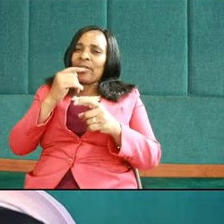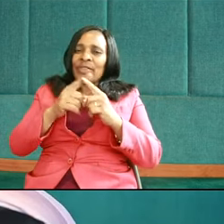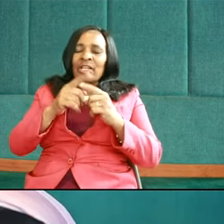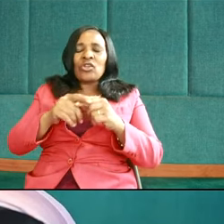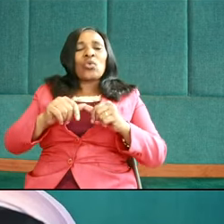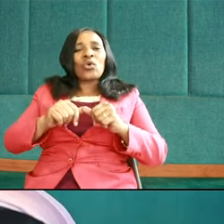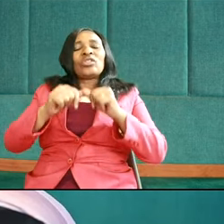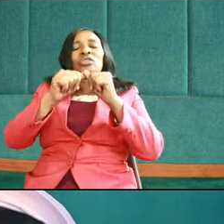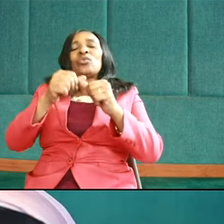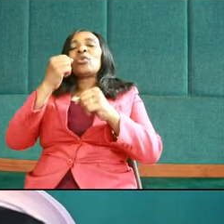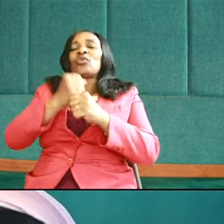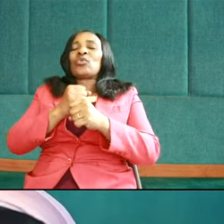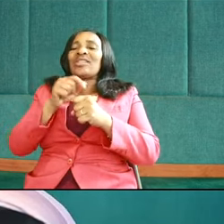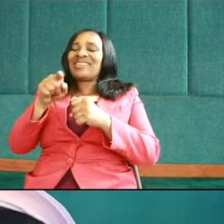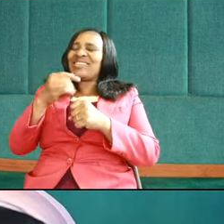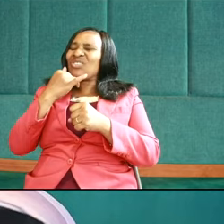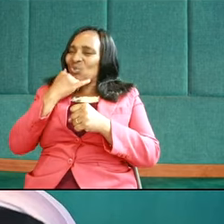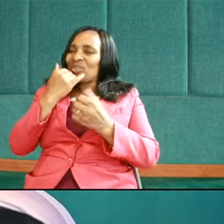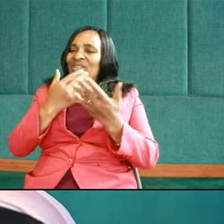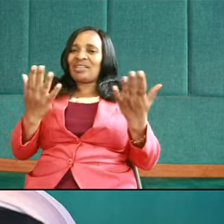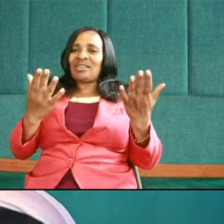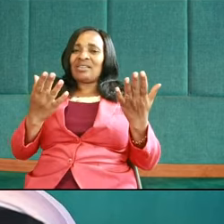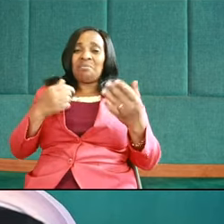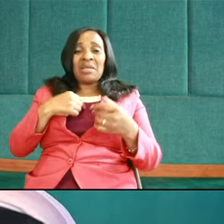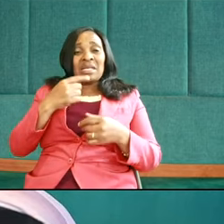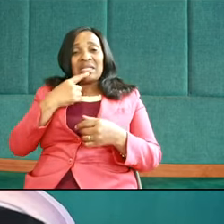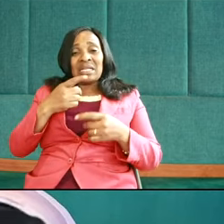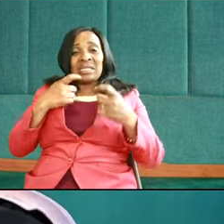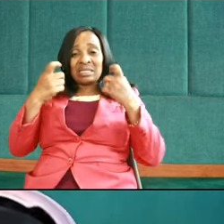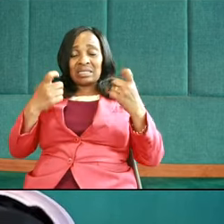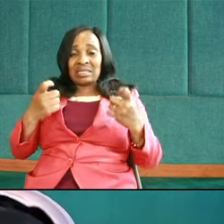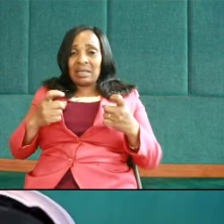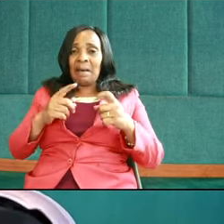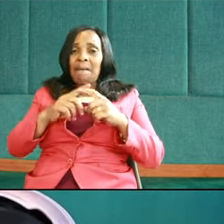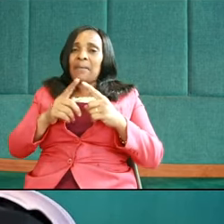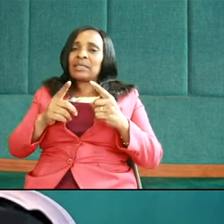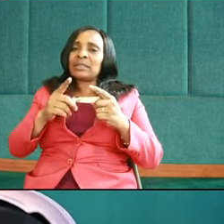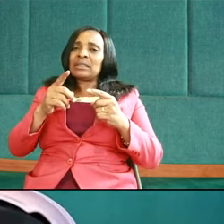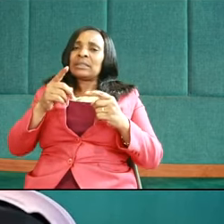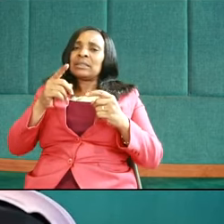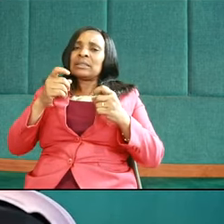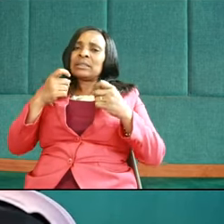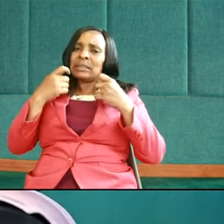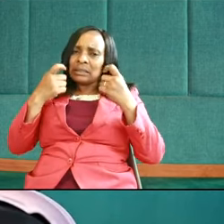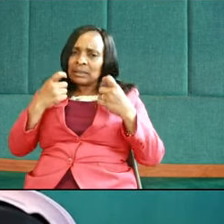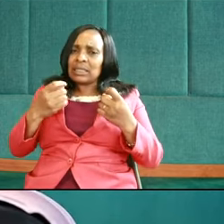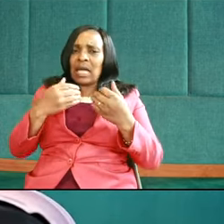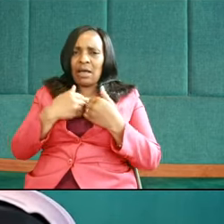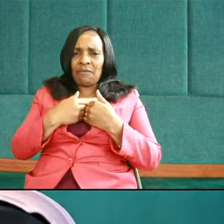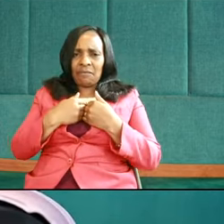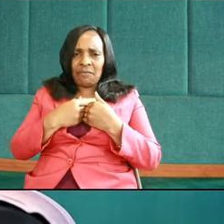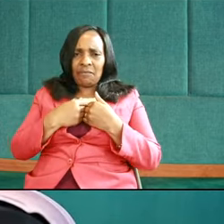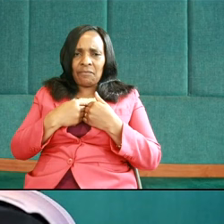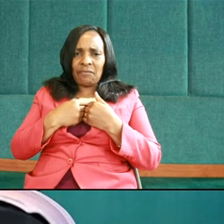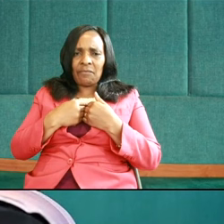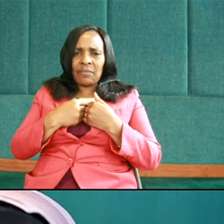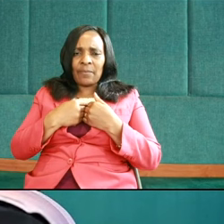you still do it, I'm not saying it's not a sin. I mean, it is a sin. But